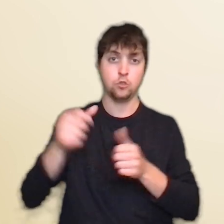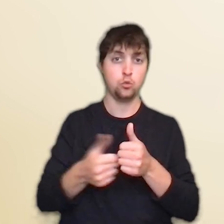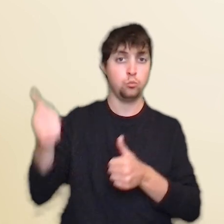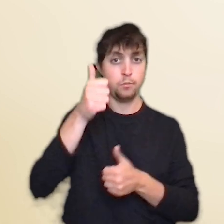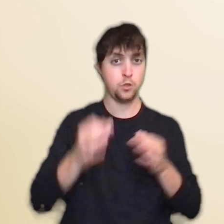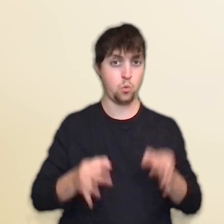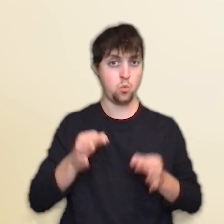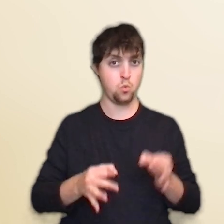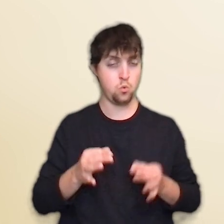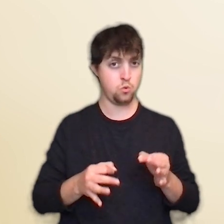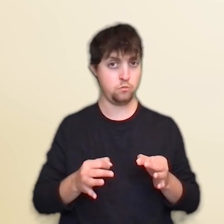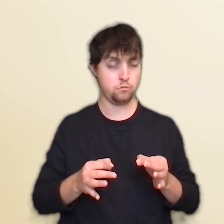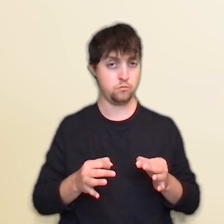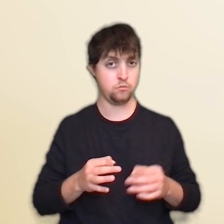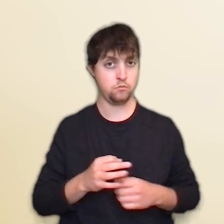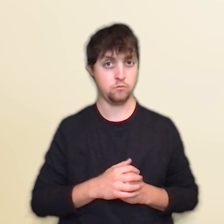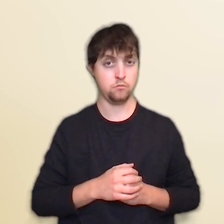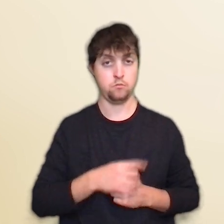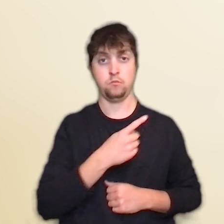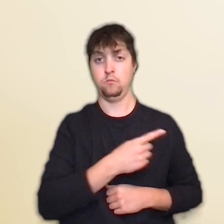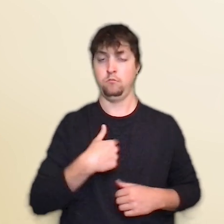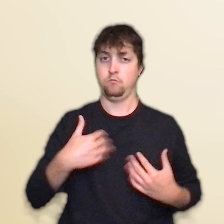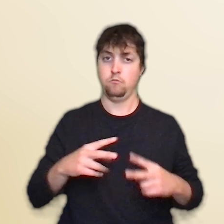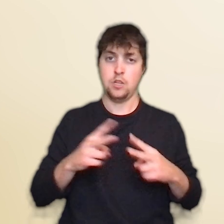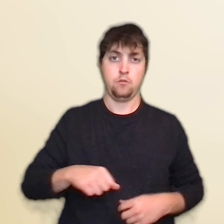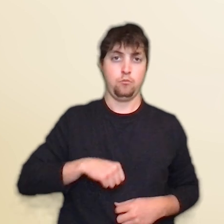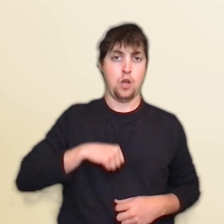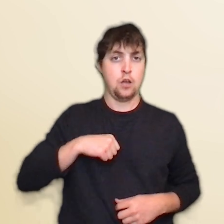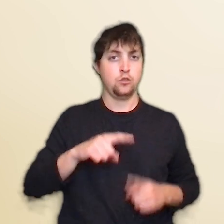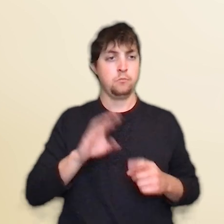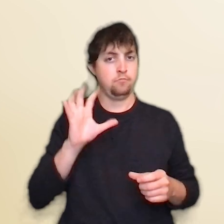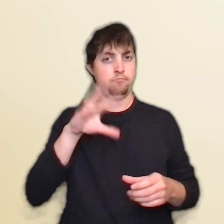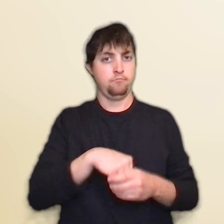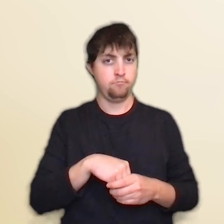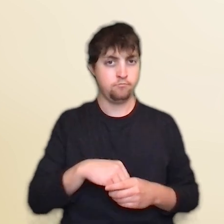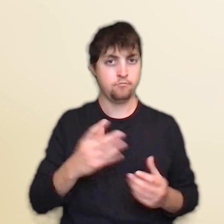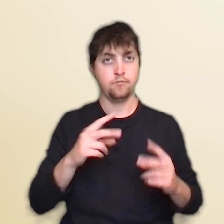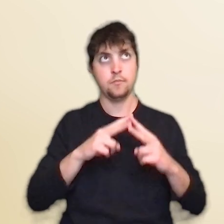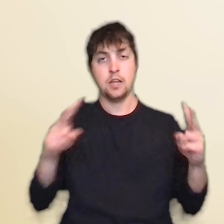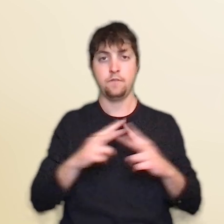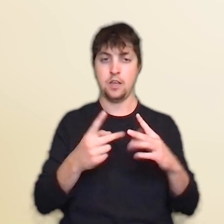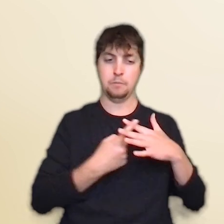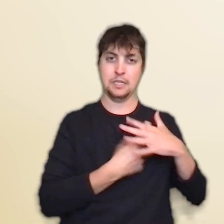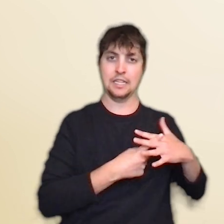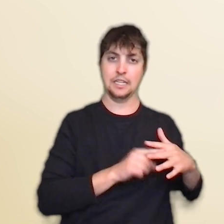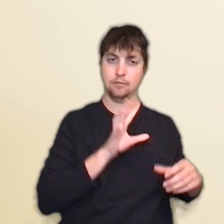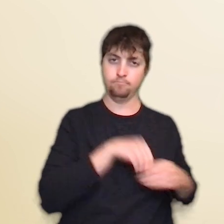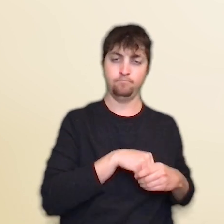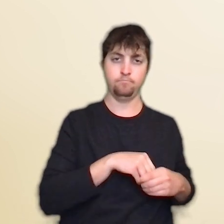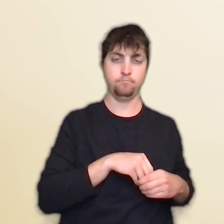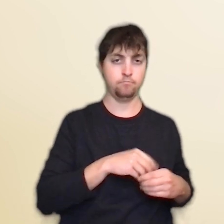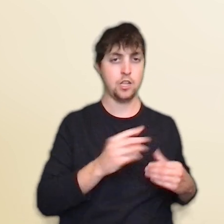us go to the Supreme Court. I was very proud to be involved from the very,